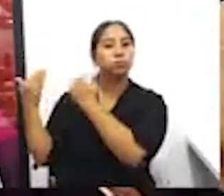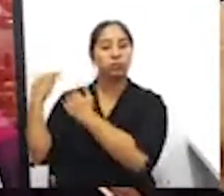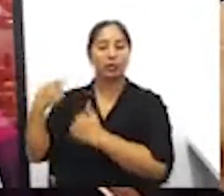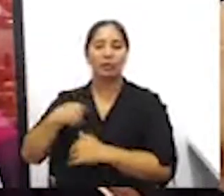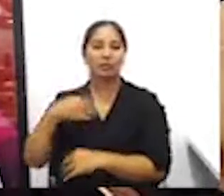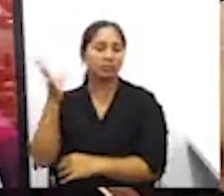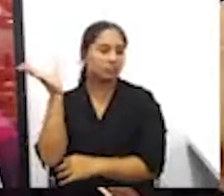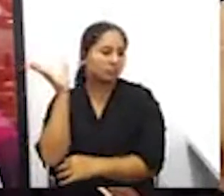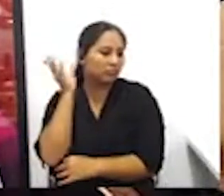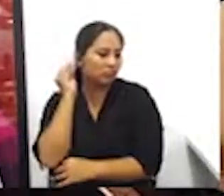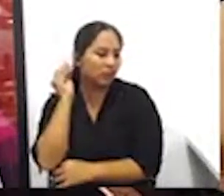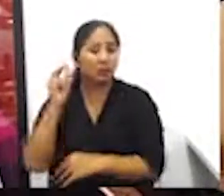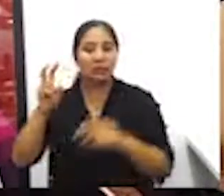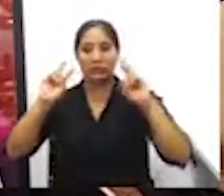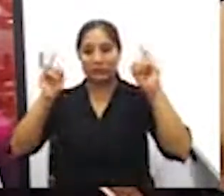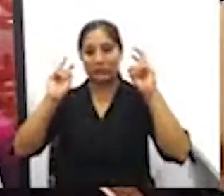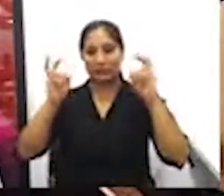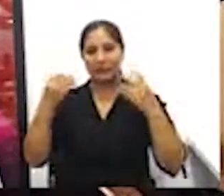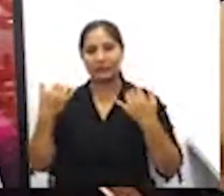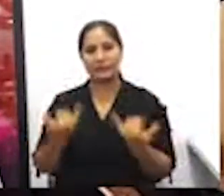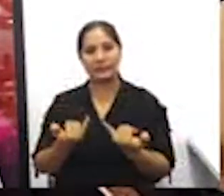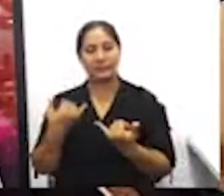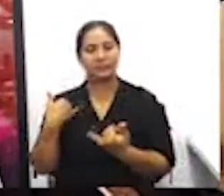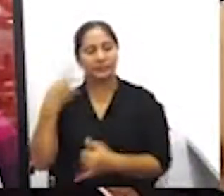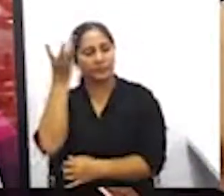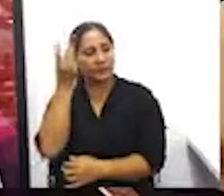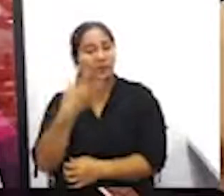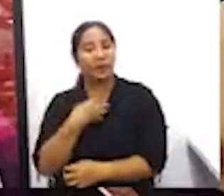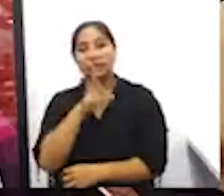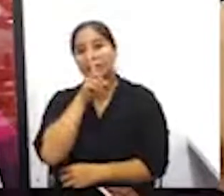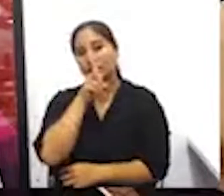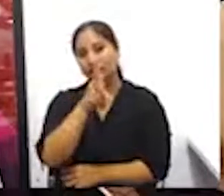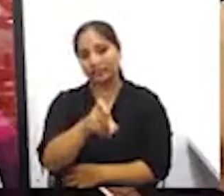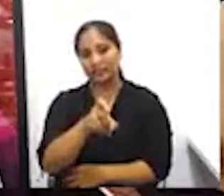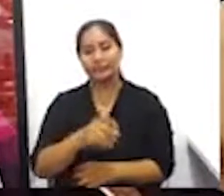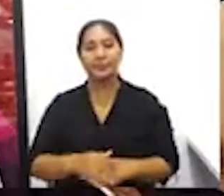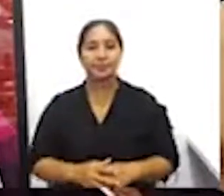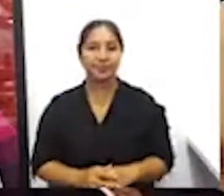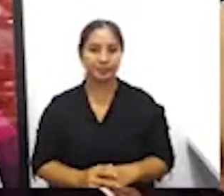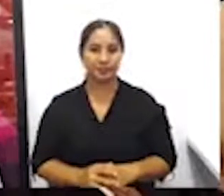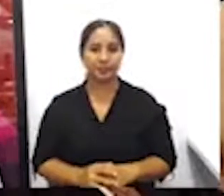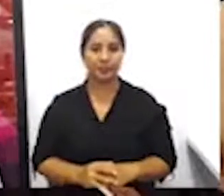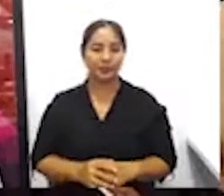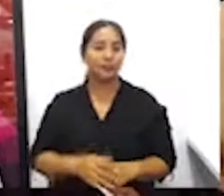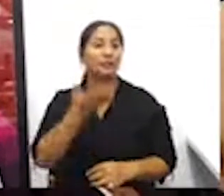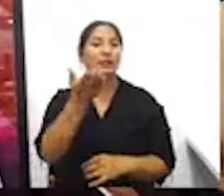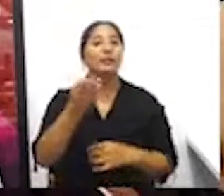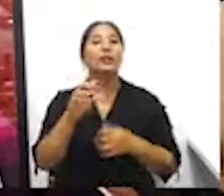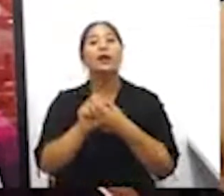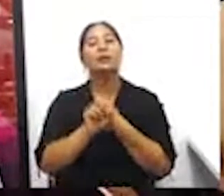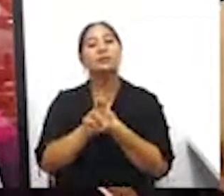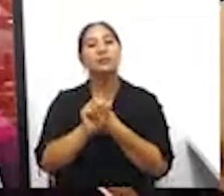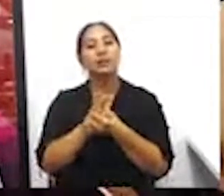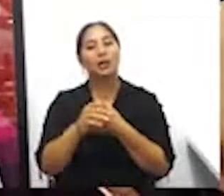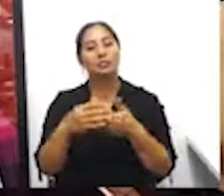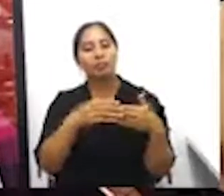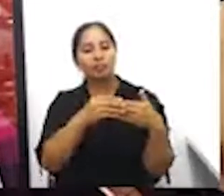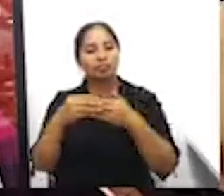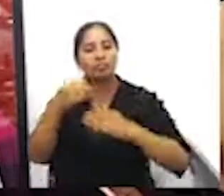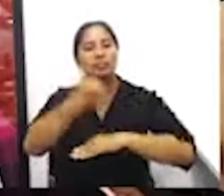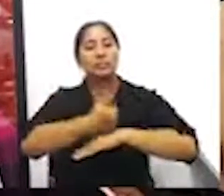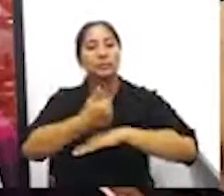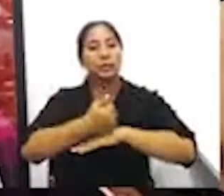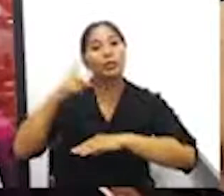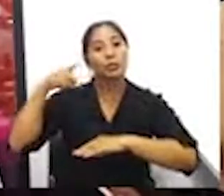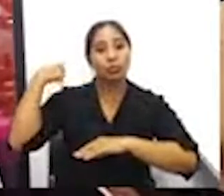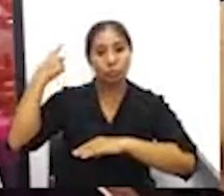you as a woman leader. So I want to know, how will you handle the unpleasant behavior of someone that does not